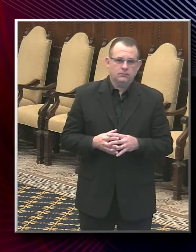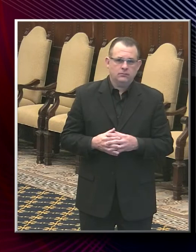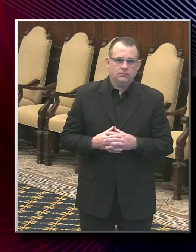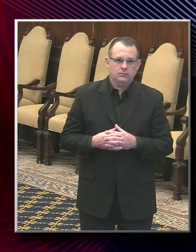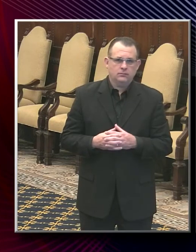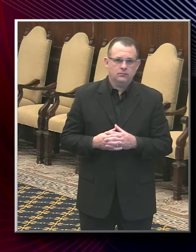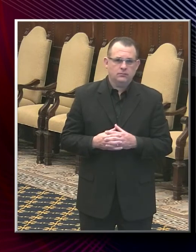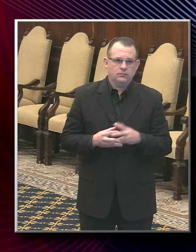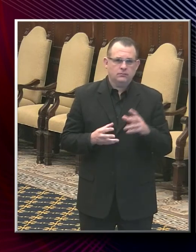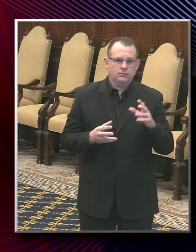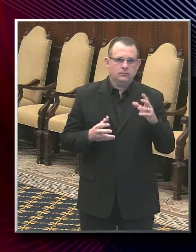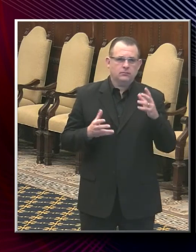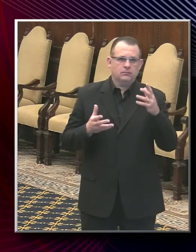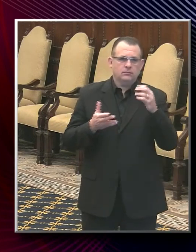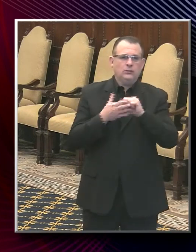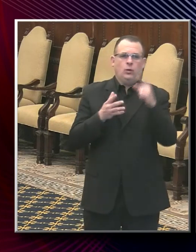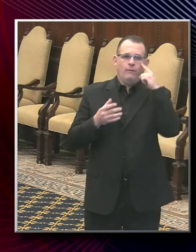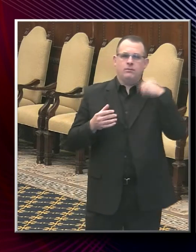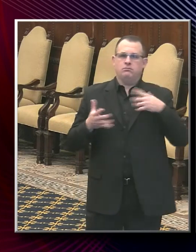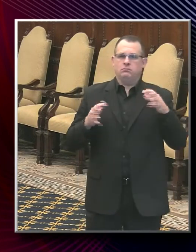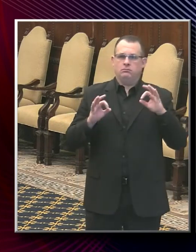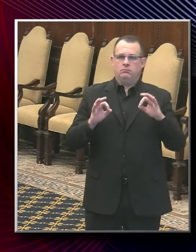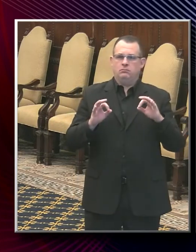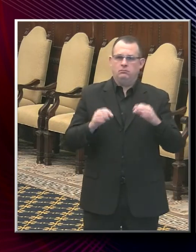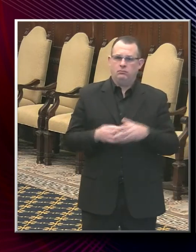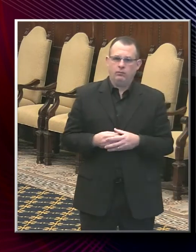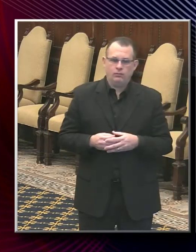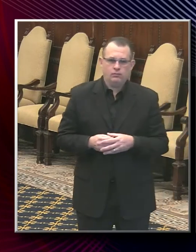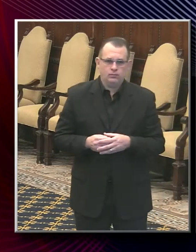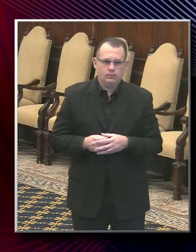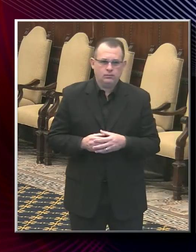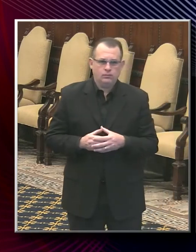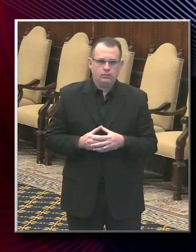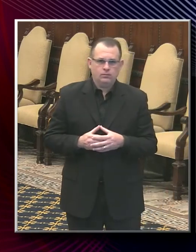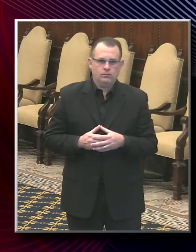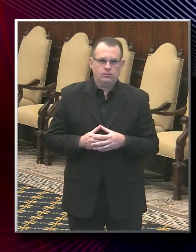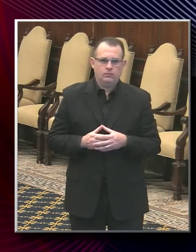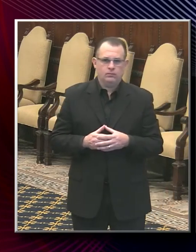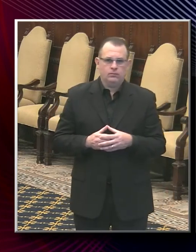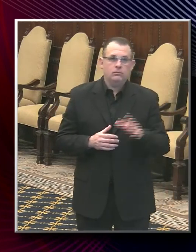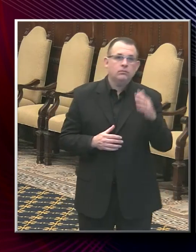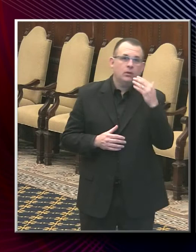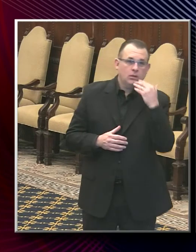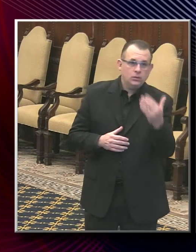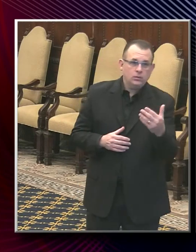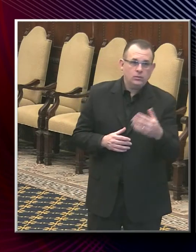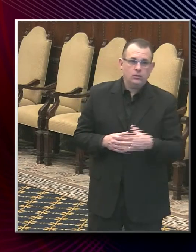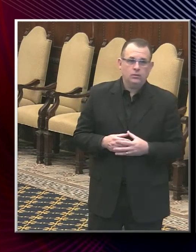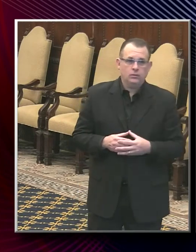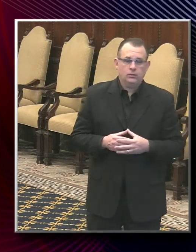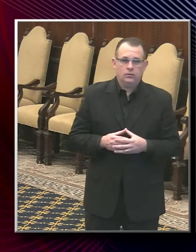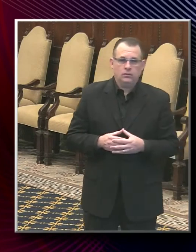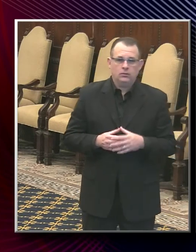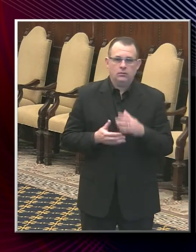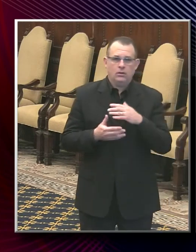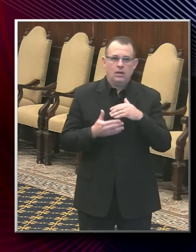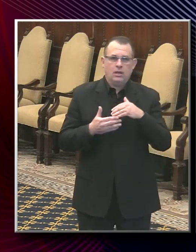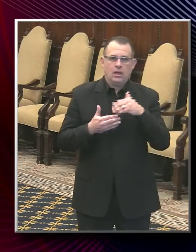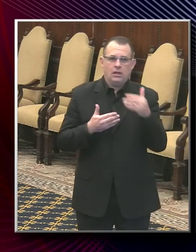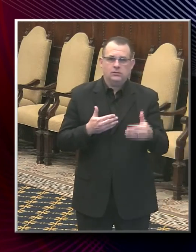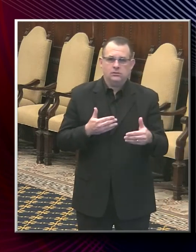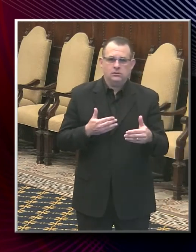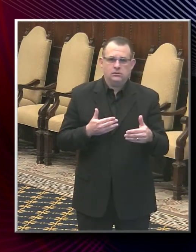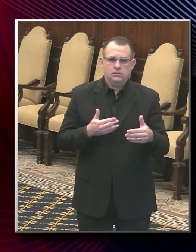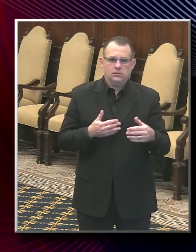Okay, that's it for me. Gracias. Thank you. We'll now go to